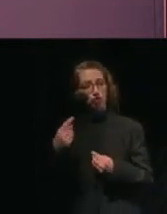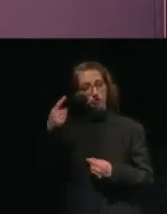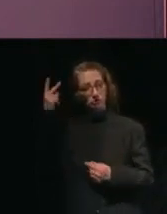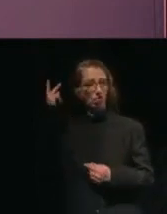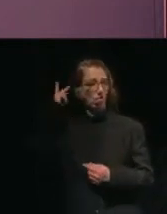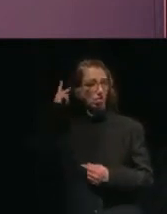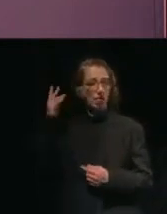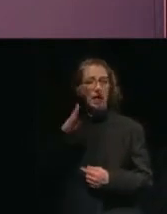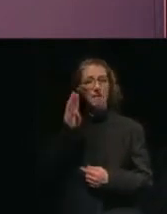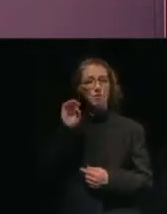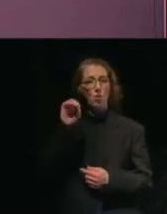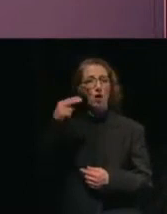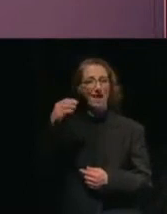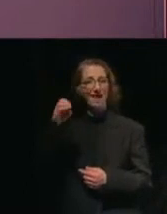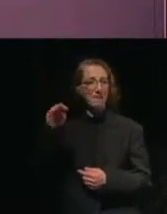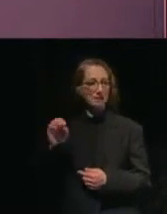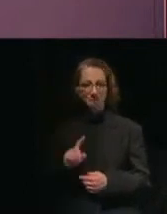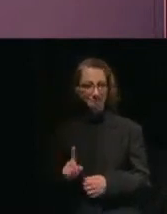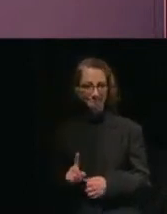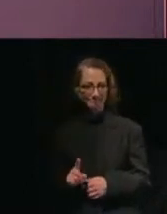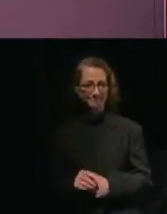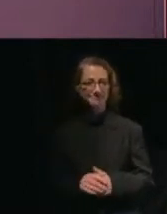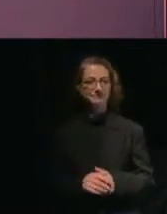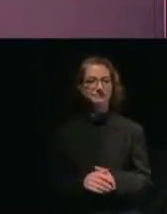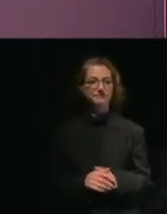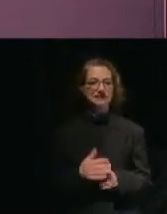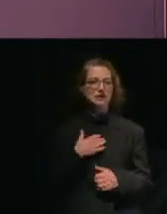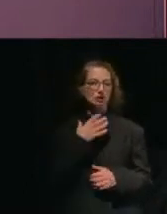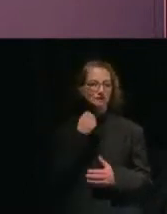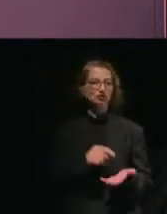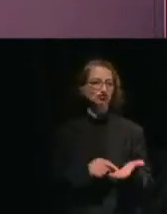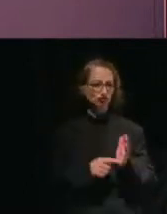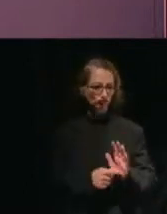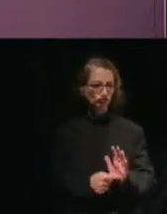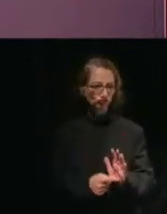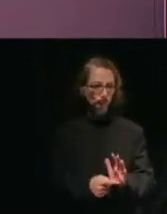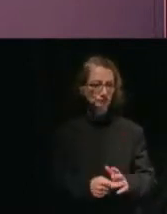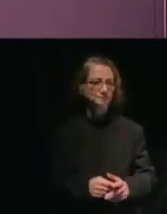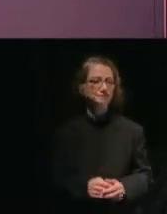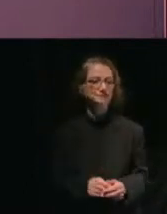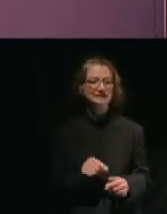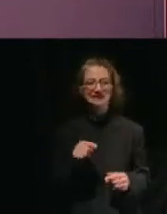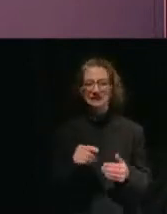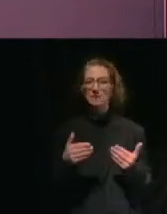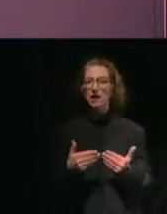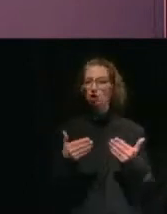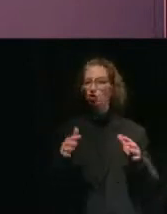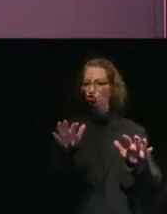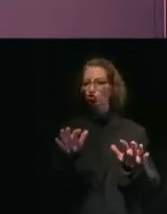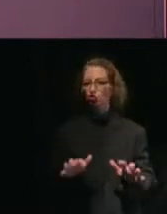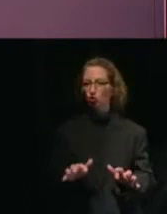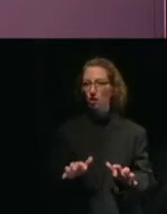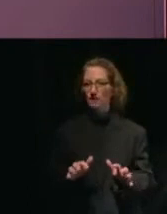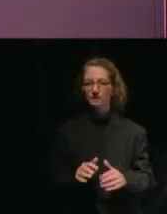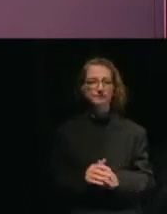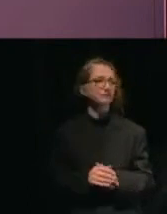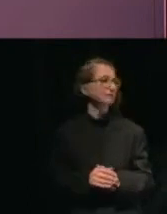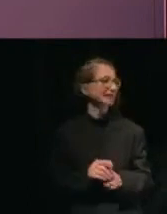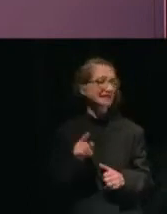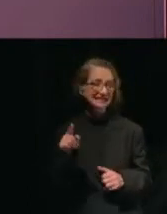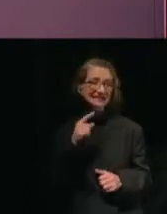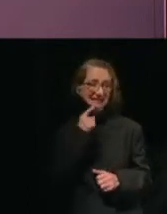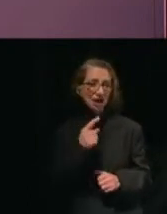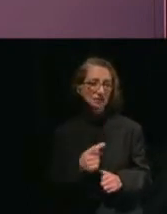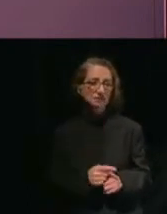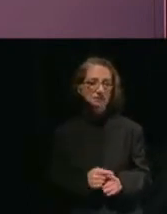who I would characterize as a carefree Bohemian. Also macht es auch noch mal ganz deutlich, wie diese paradoxe Struktur funktioniert, denn sie sagt,